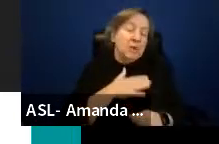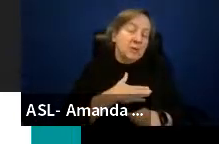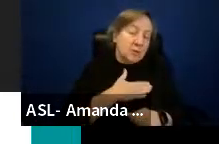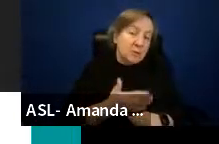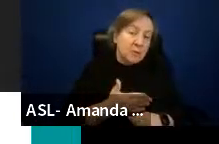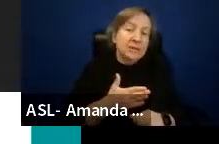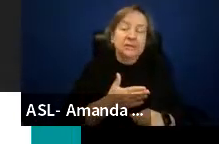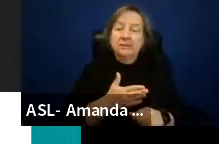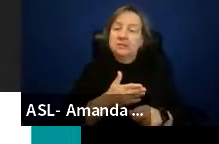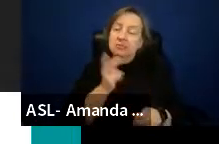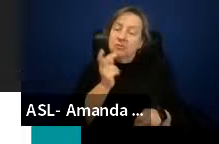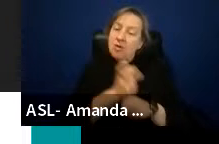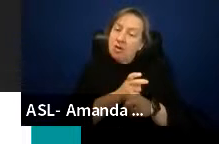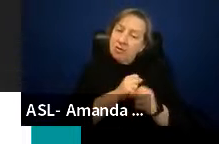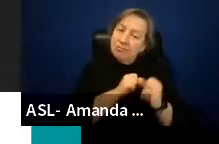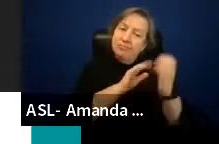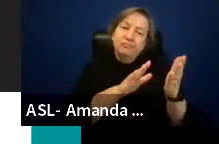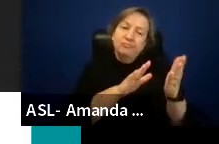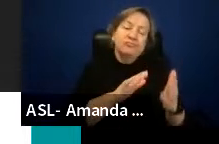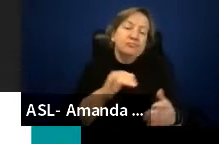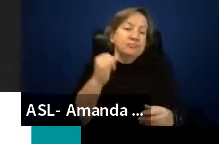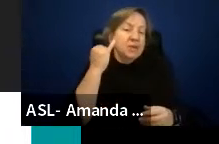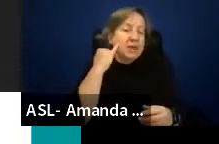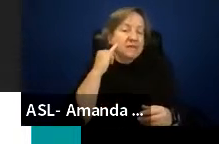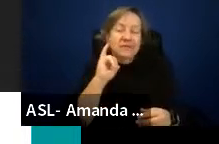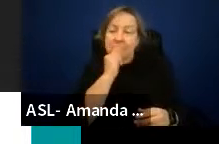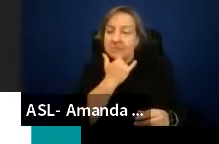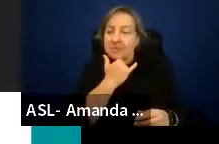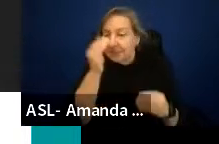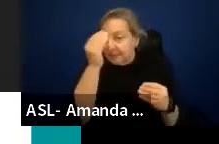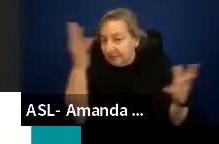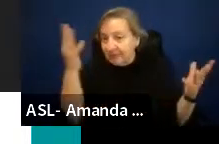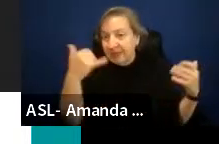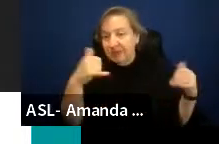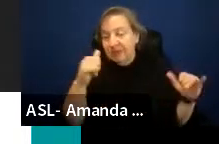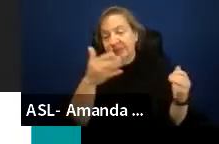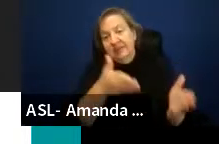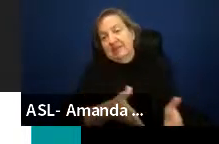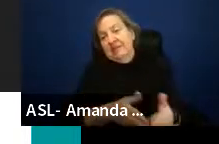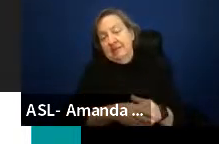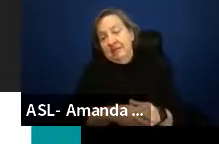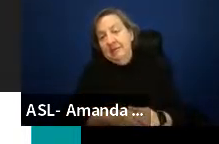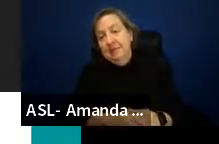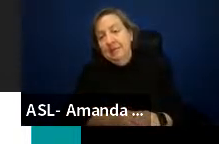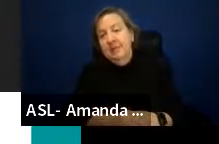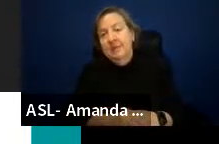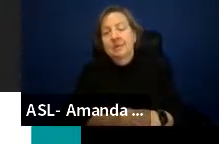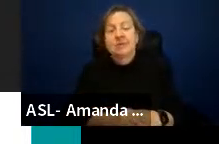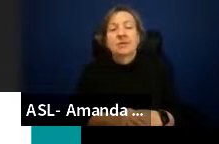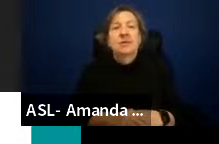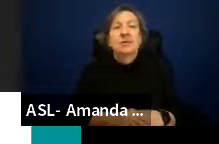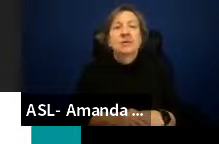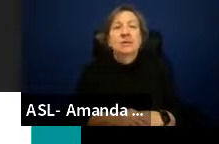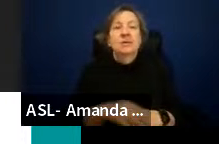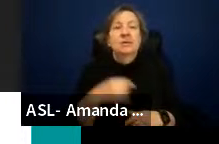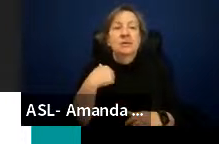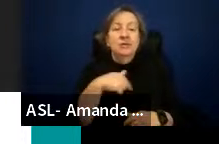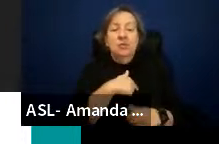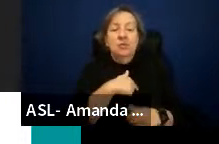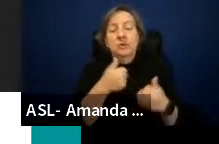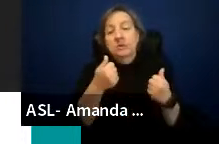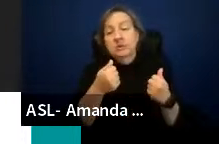go hard at it if that misinformation is still out there. But we have